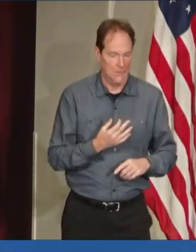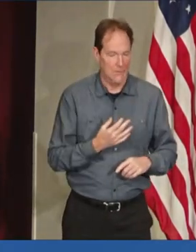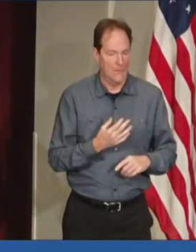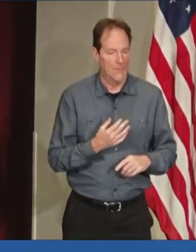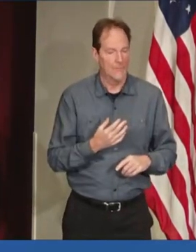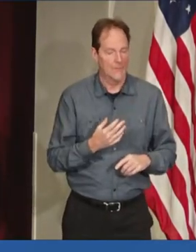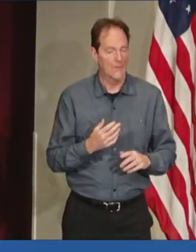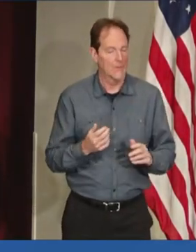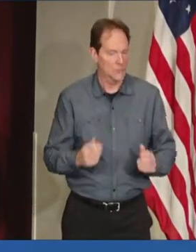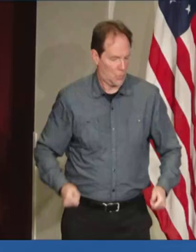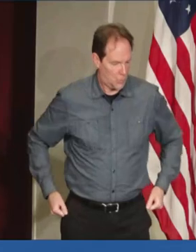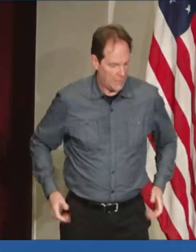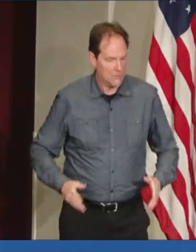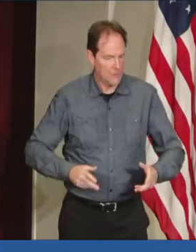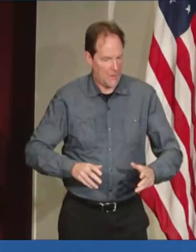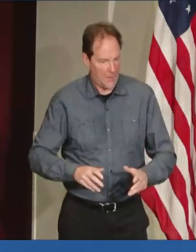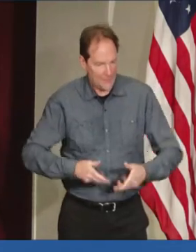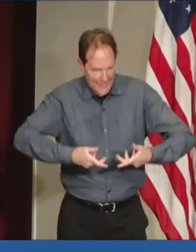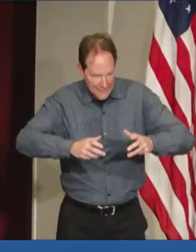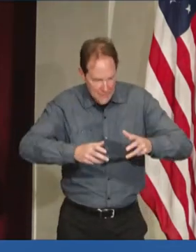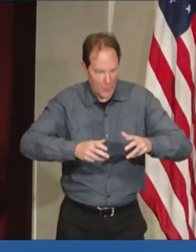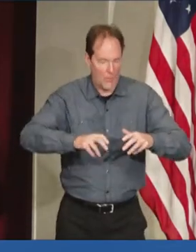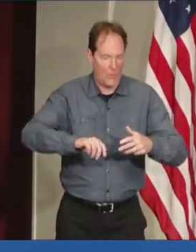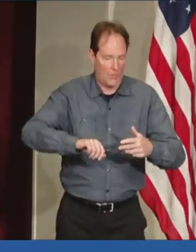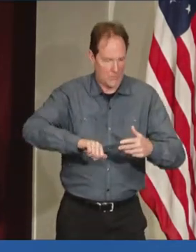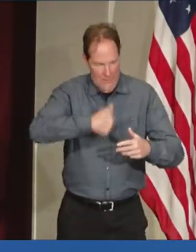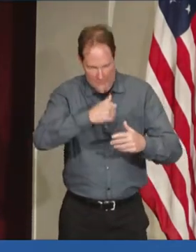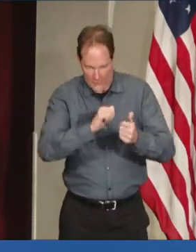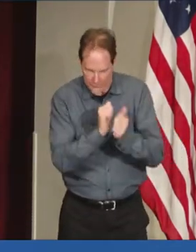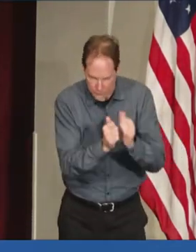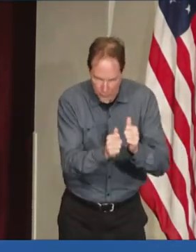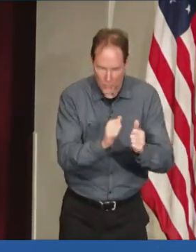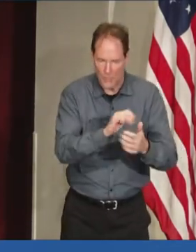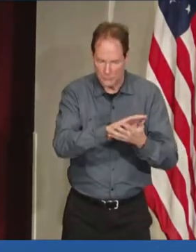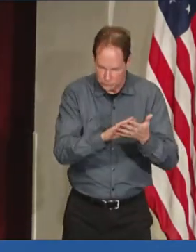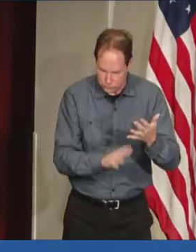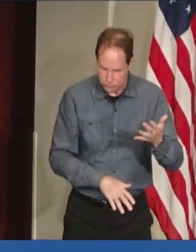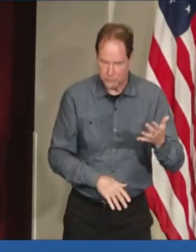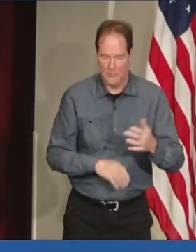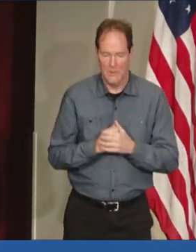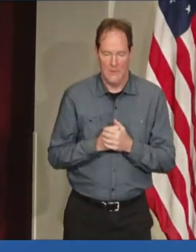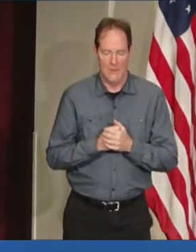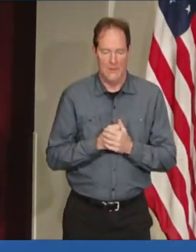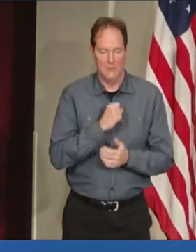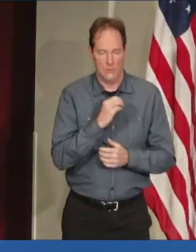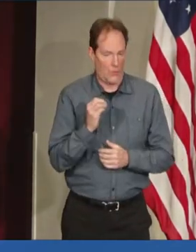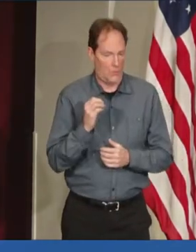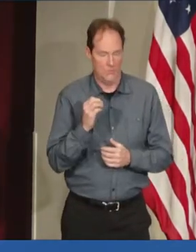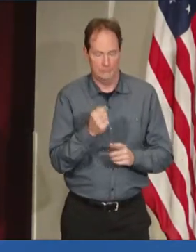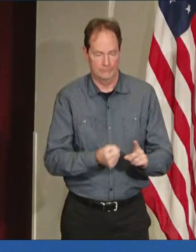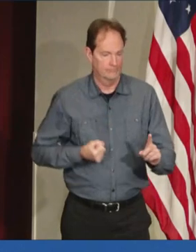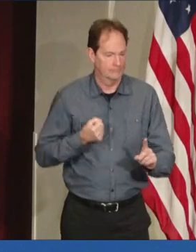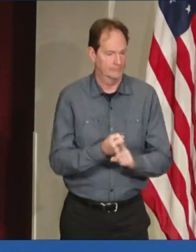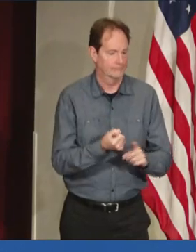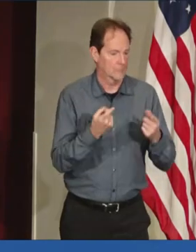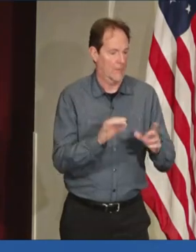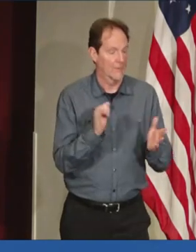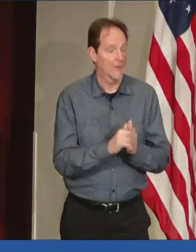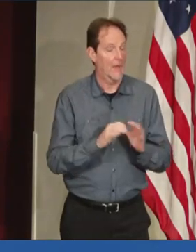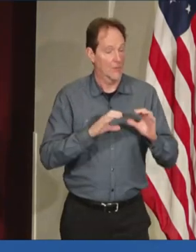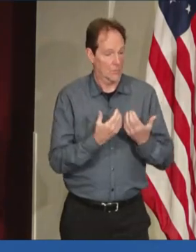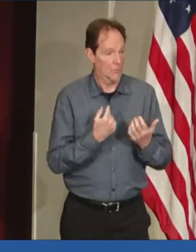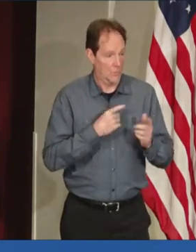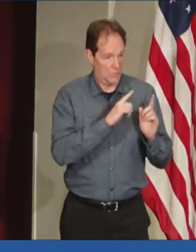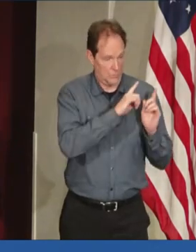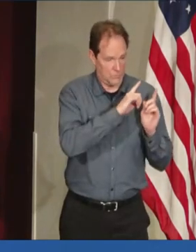wheelchair basketball and other sports that were going on there. And so it turned out that this group was going to be going